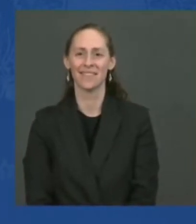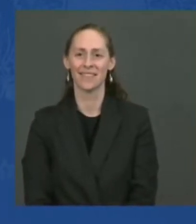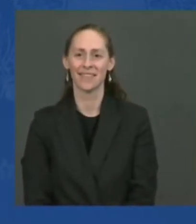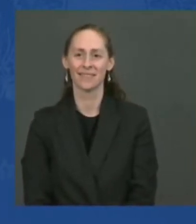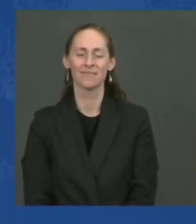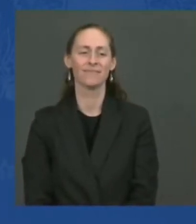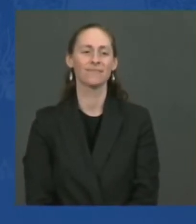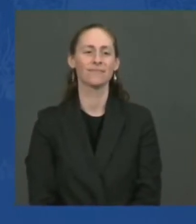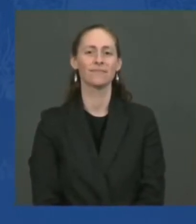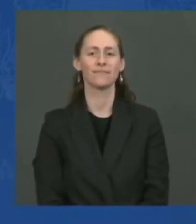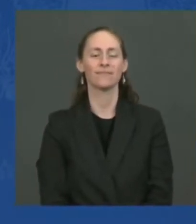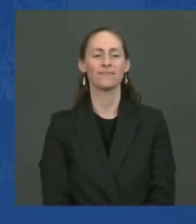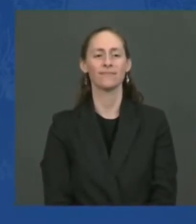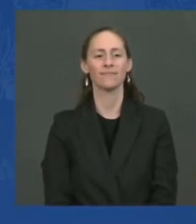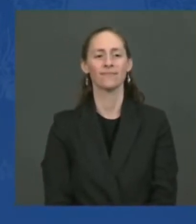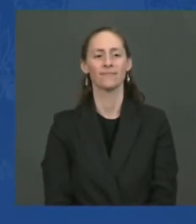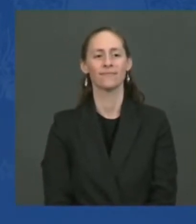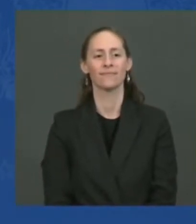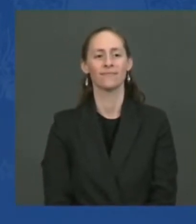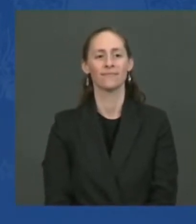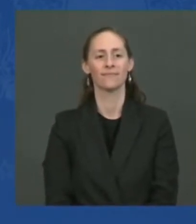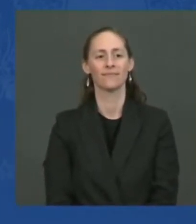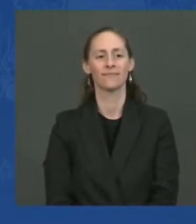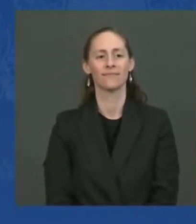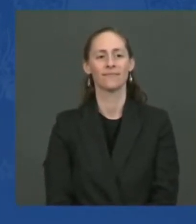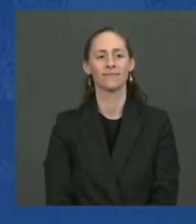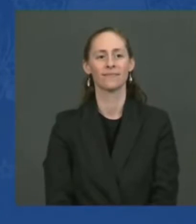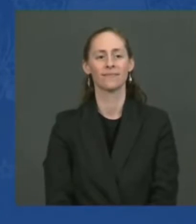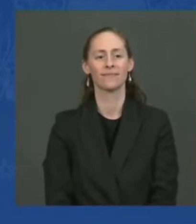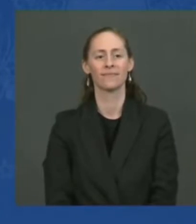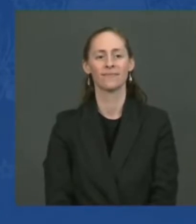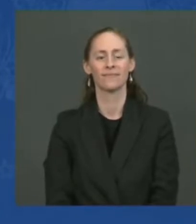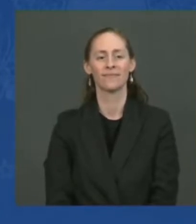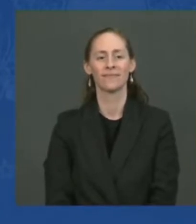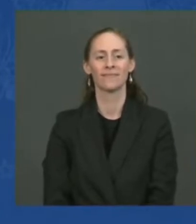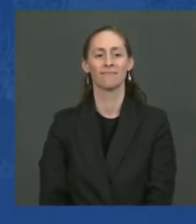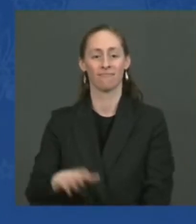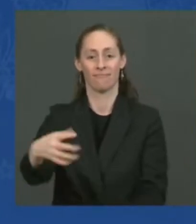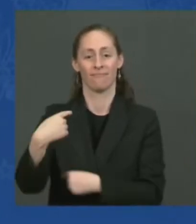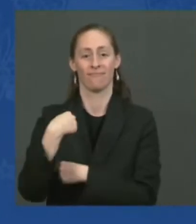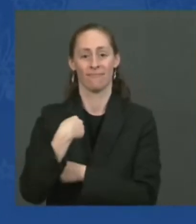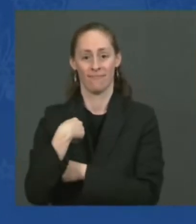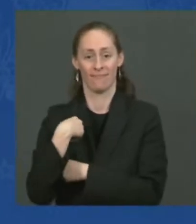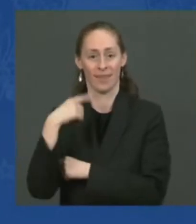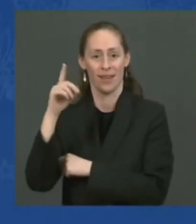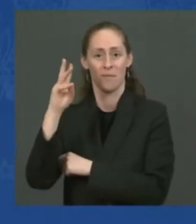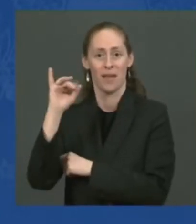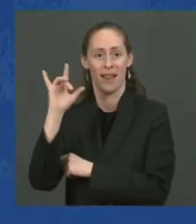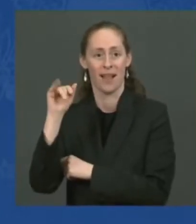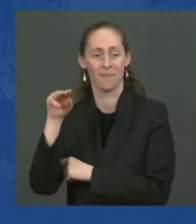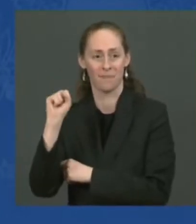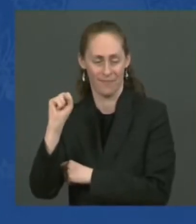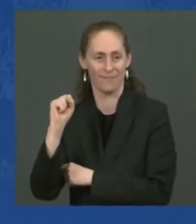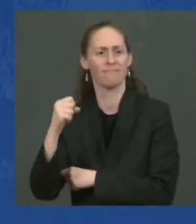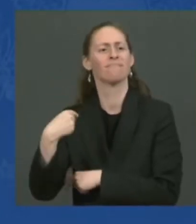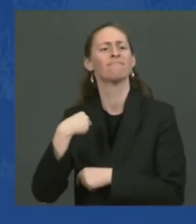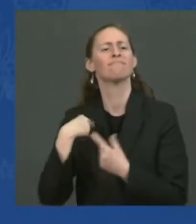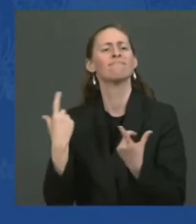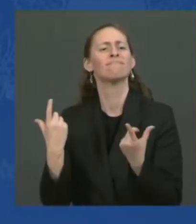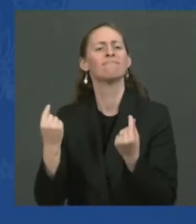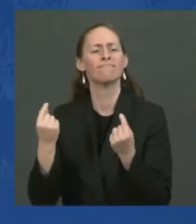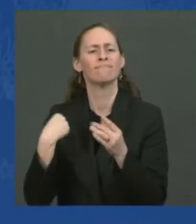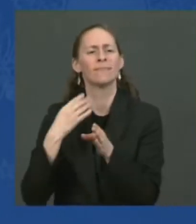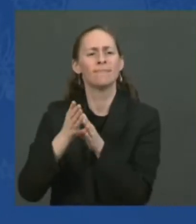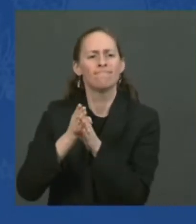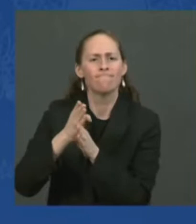I am Donetta Williams. I'm an optical fiber maker at Corning in Wilmington, North Carolina.